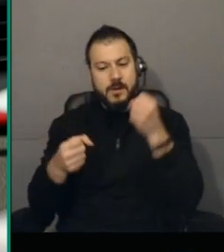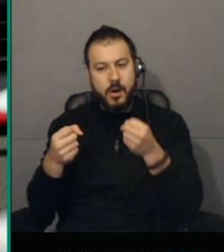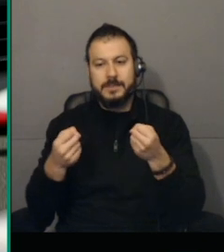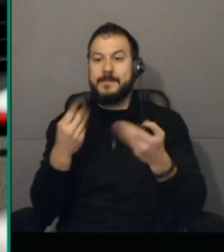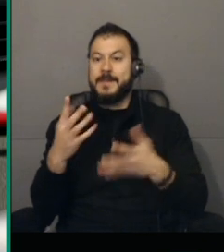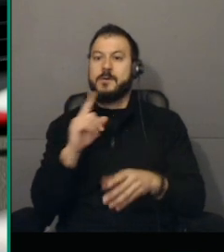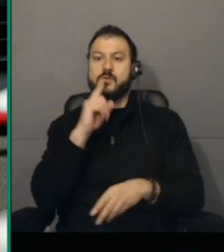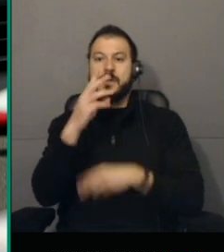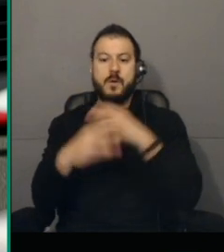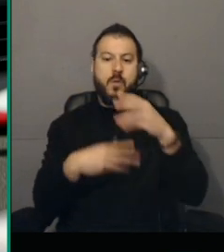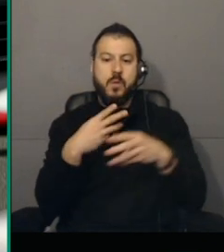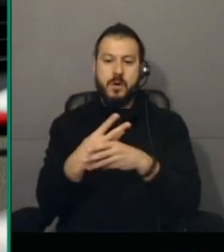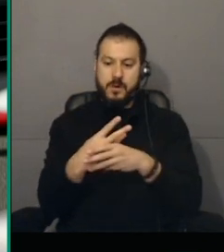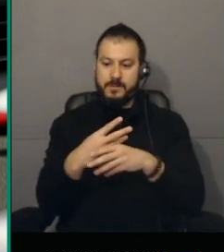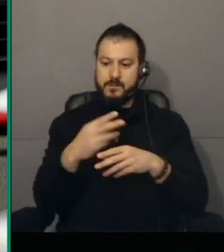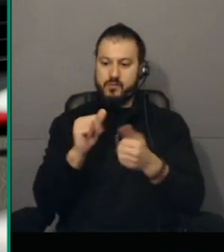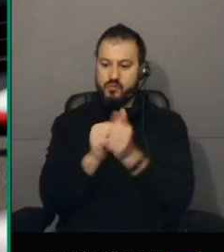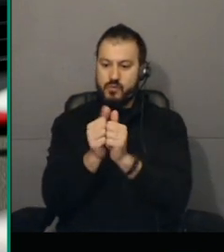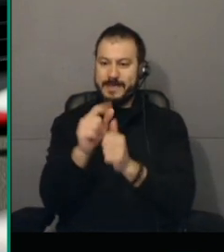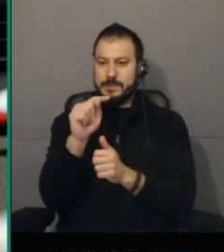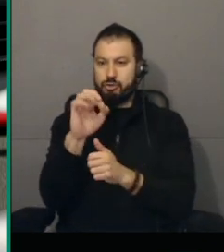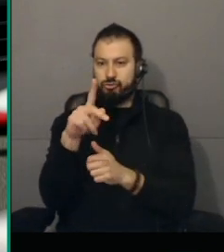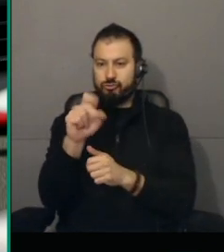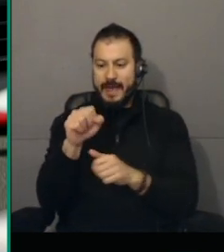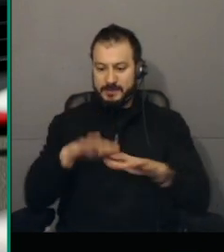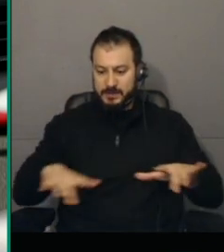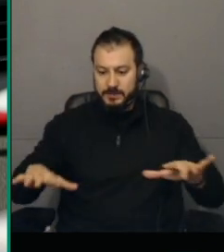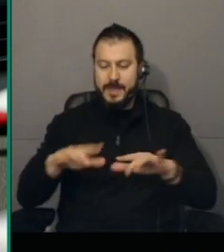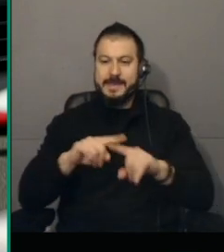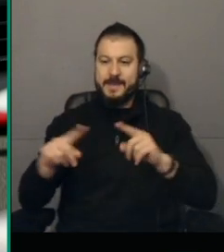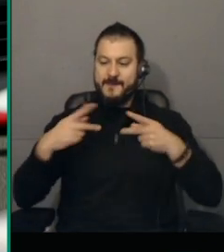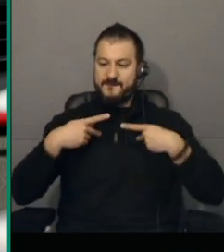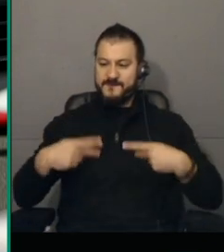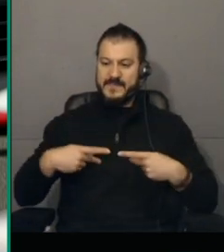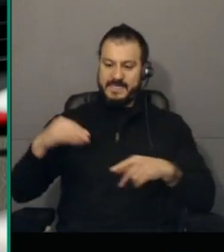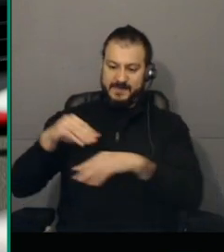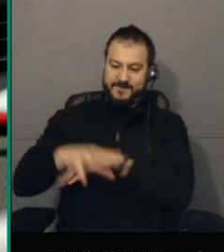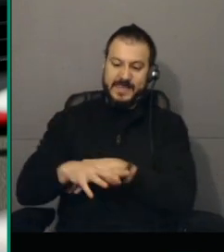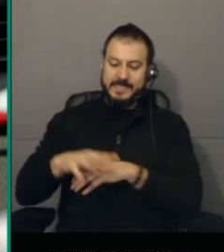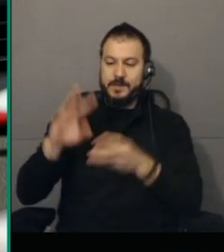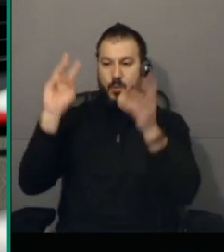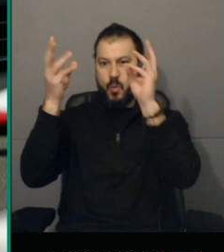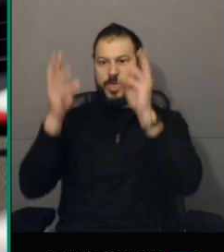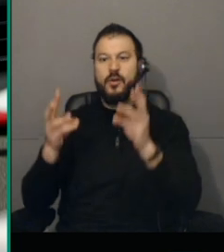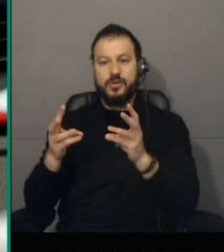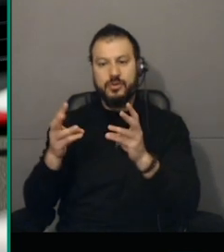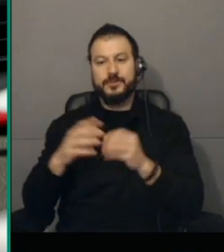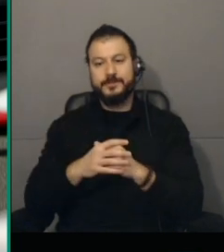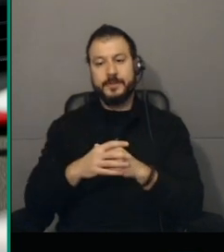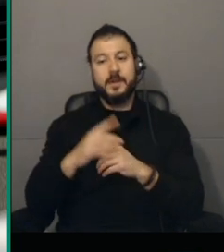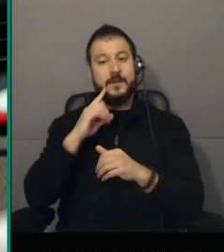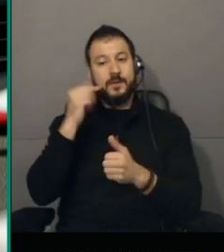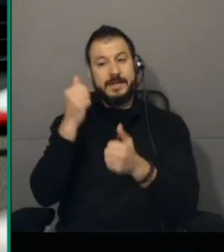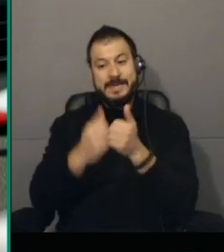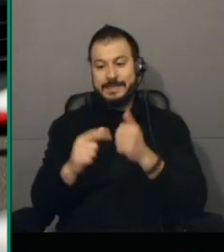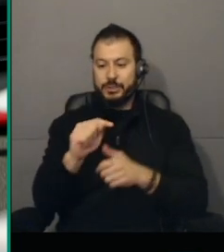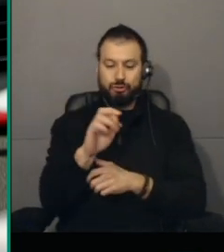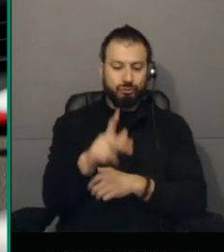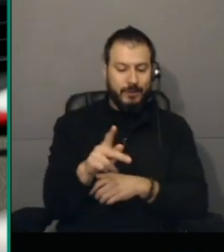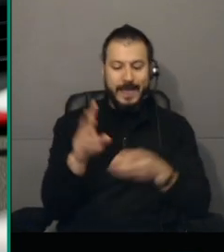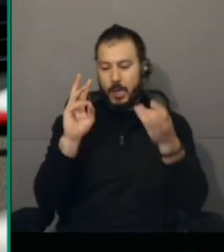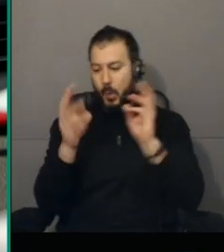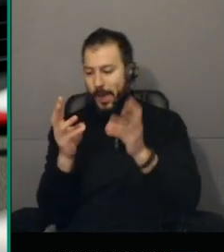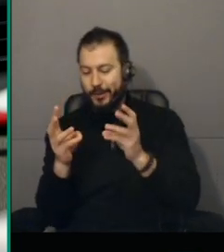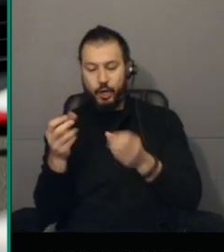many real-world laser-scanned racetracks, and different physics-affecting weather conditions. For each